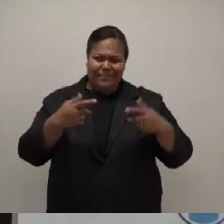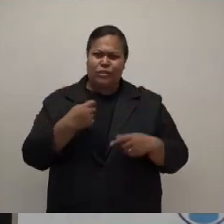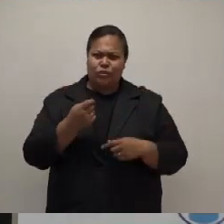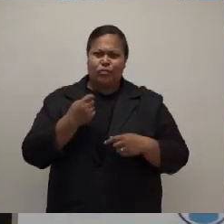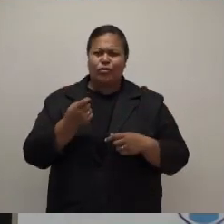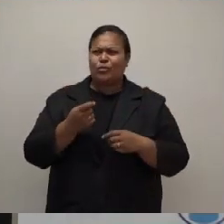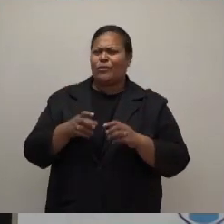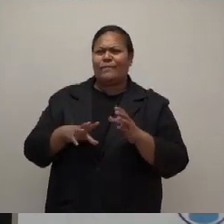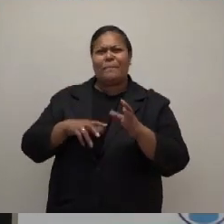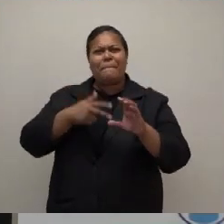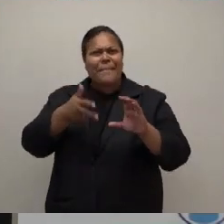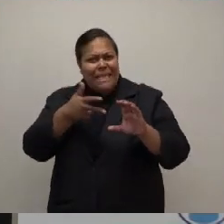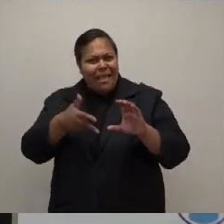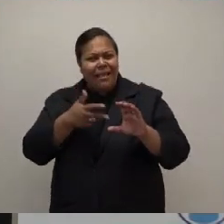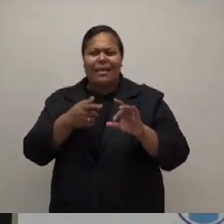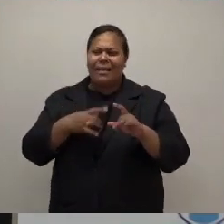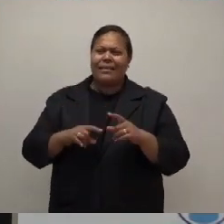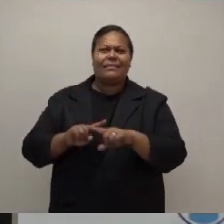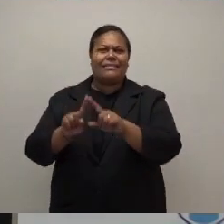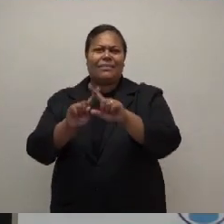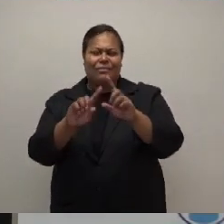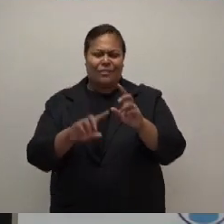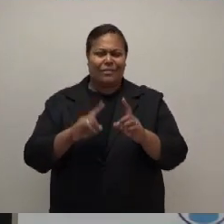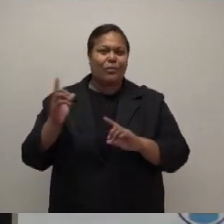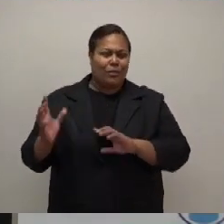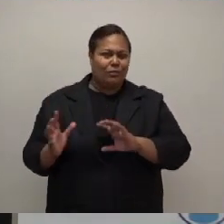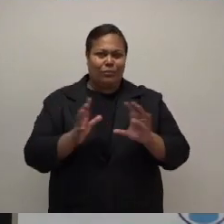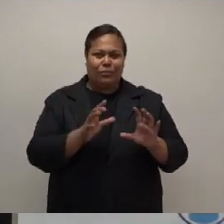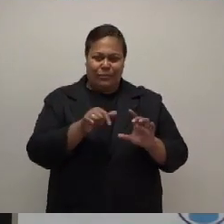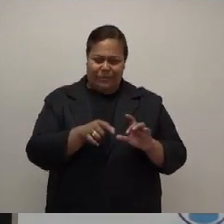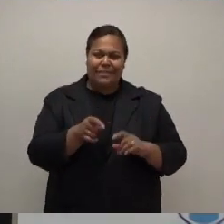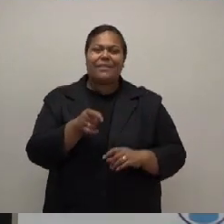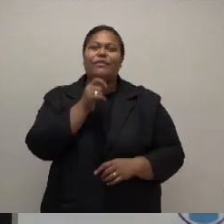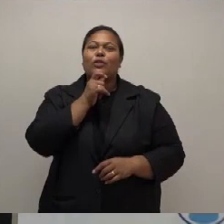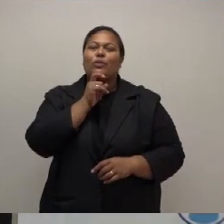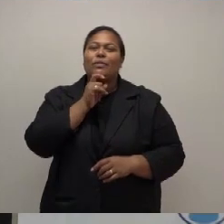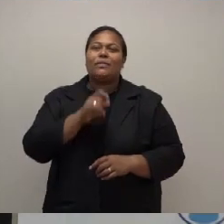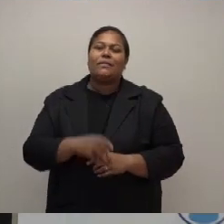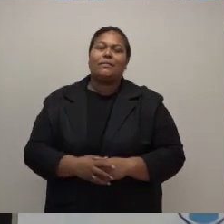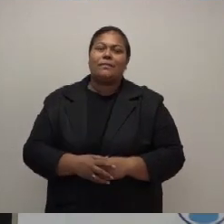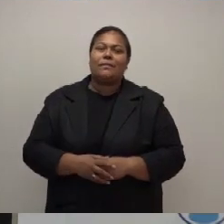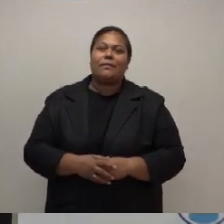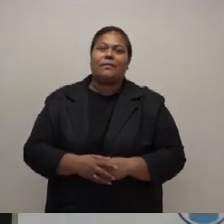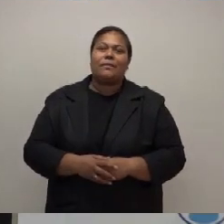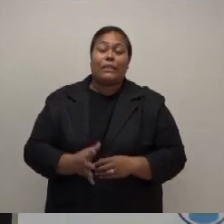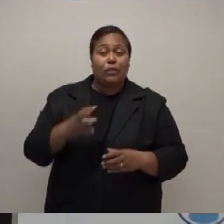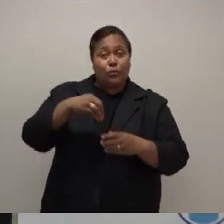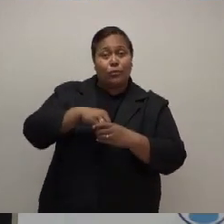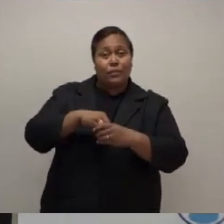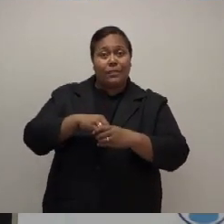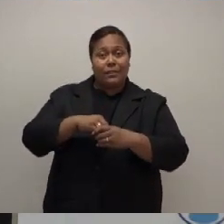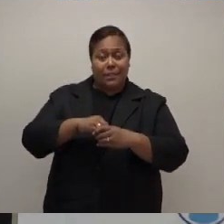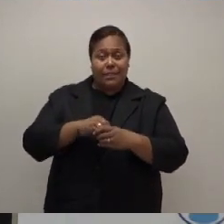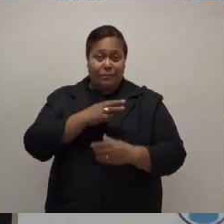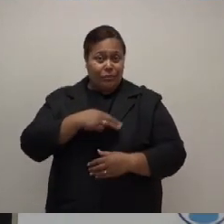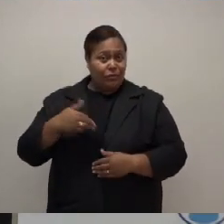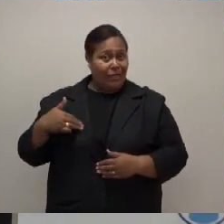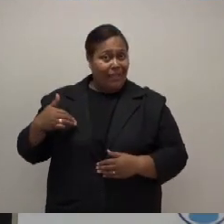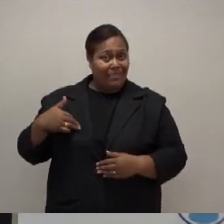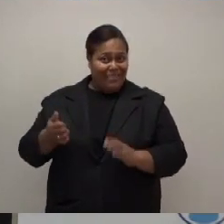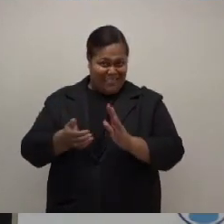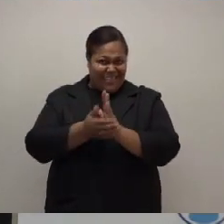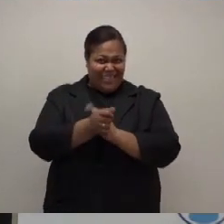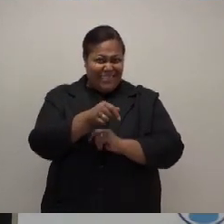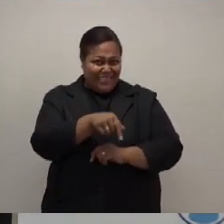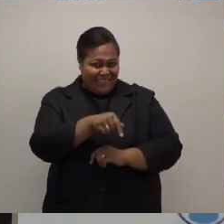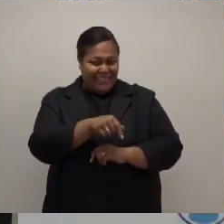with representatives from our entire COVID-safe economic recovery team, including our health experts, to provide